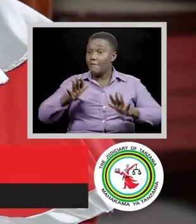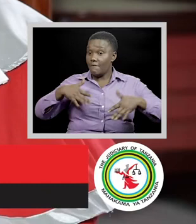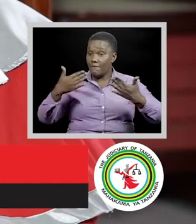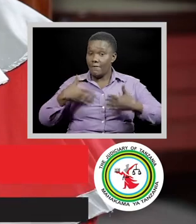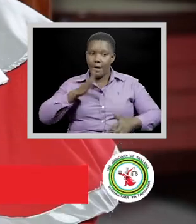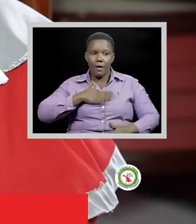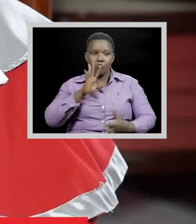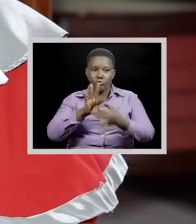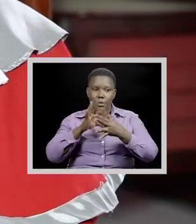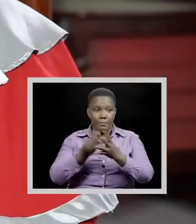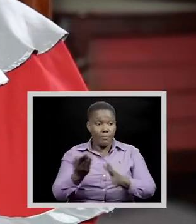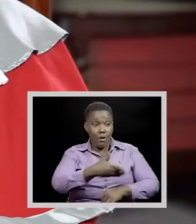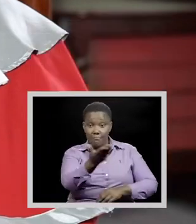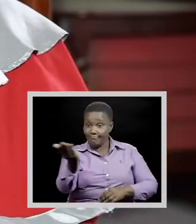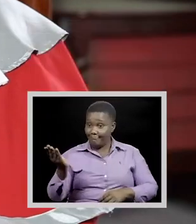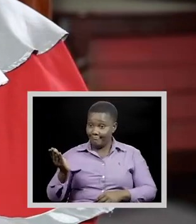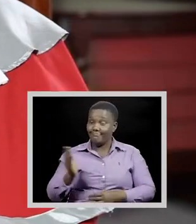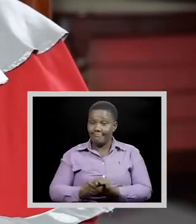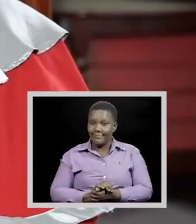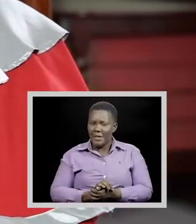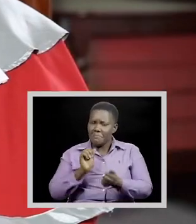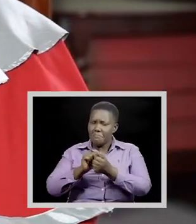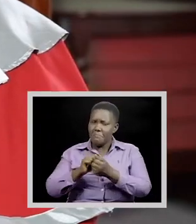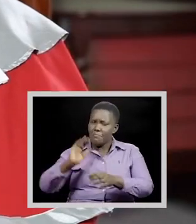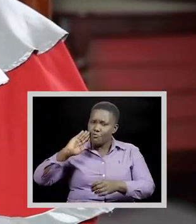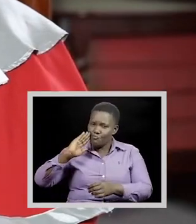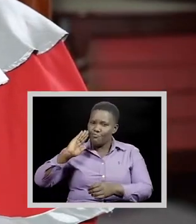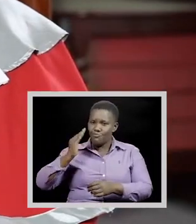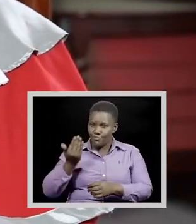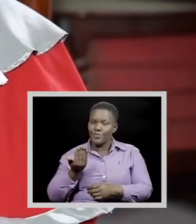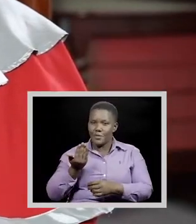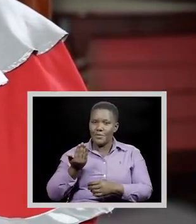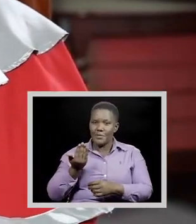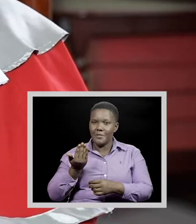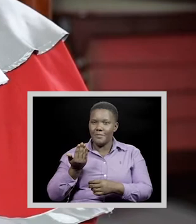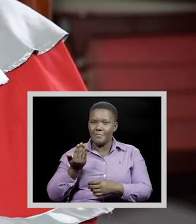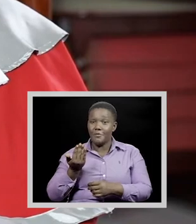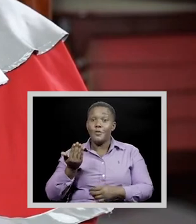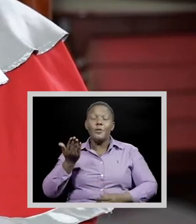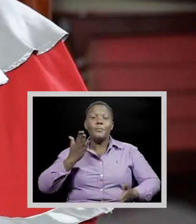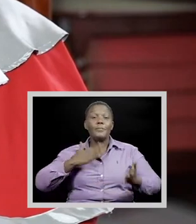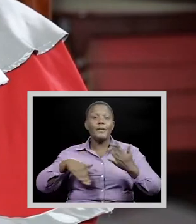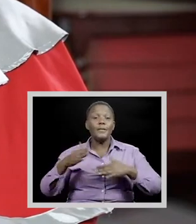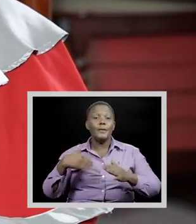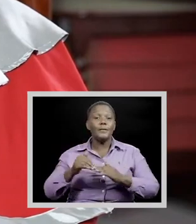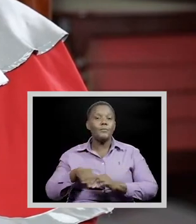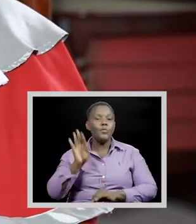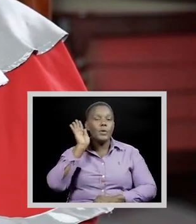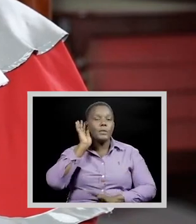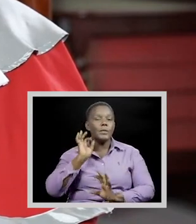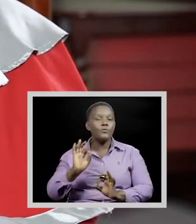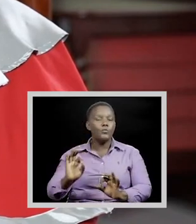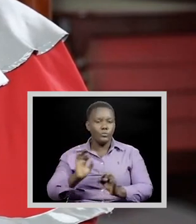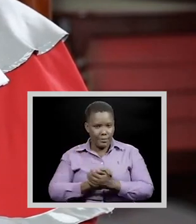It's my pleasure to share with you some key issues that you ought to pay